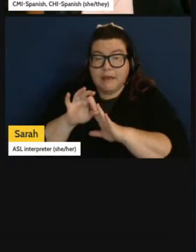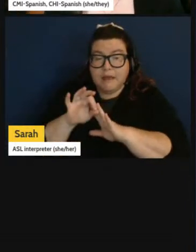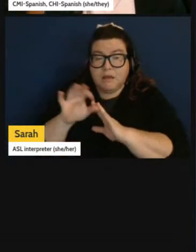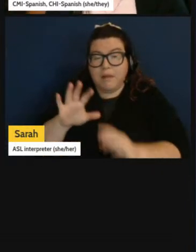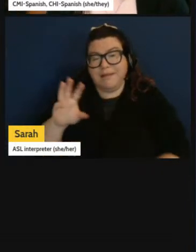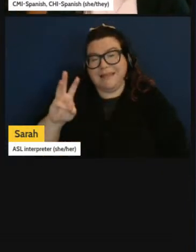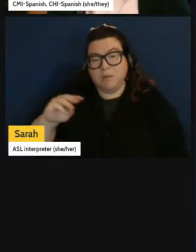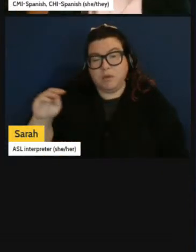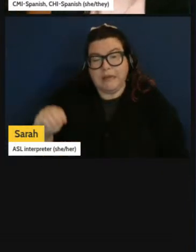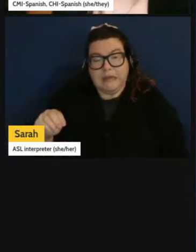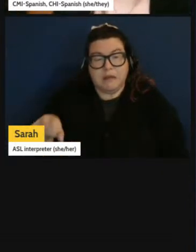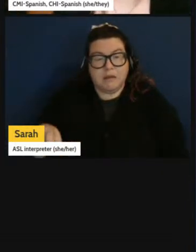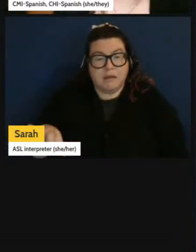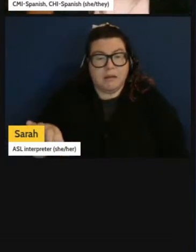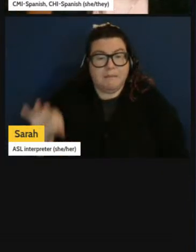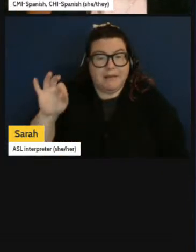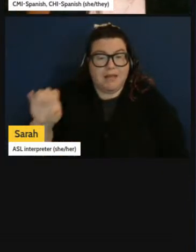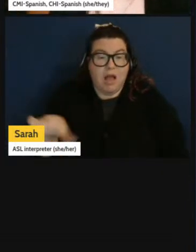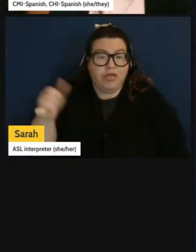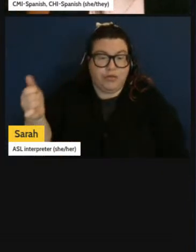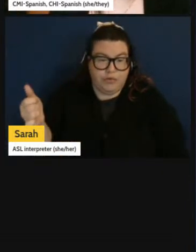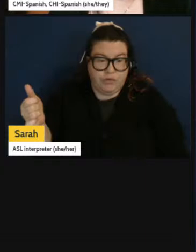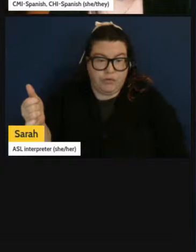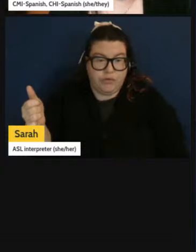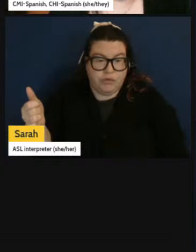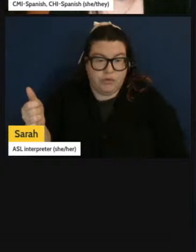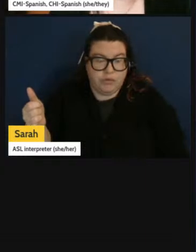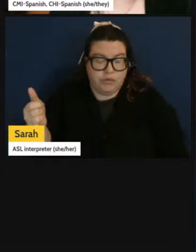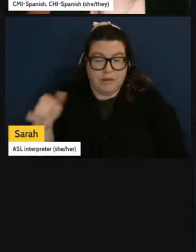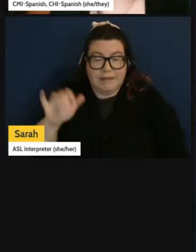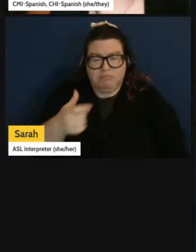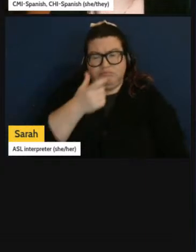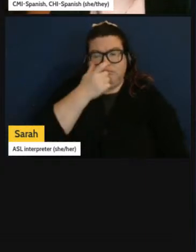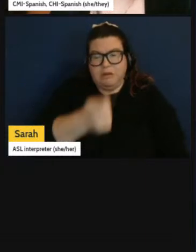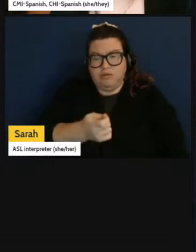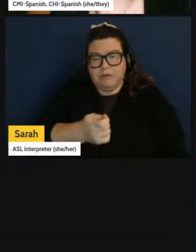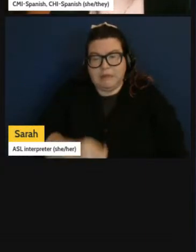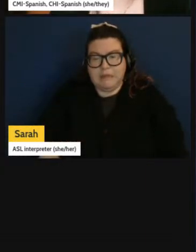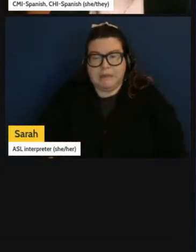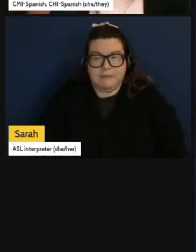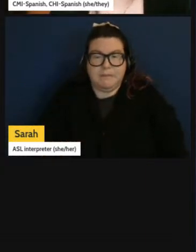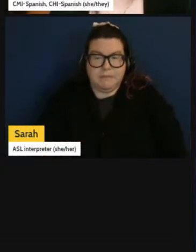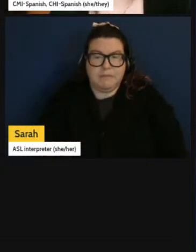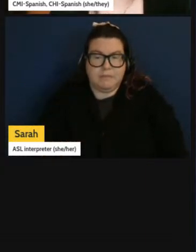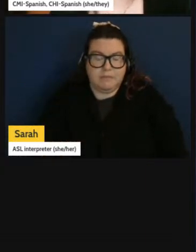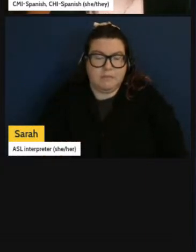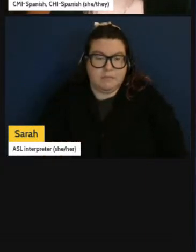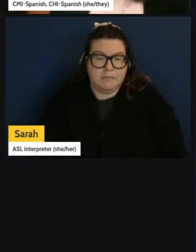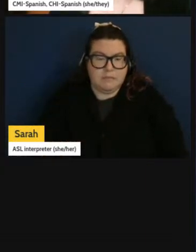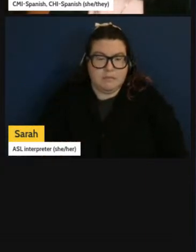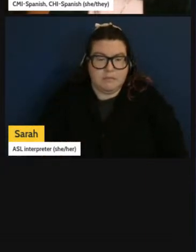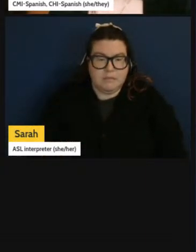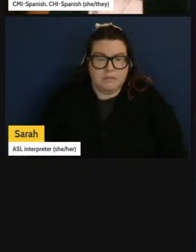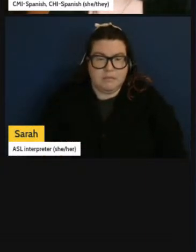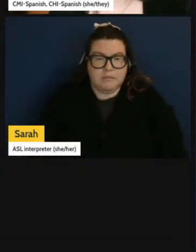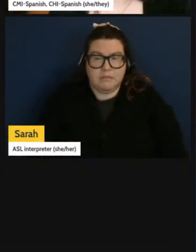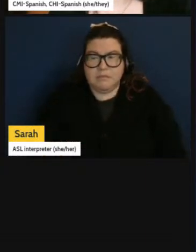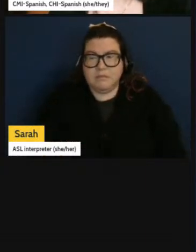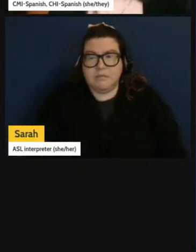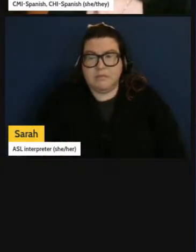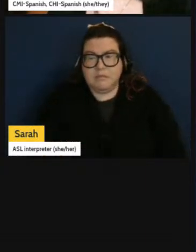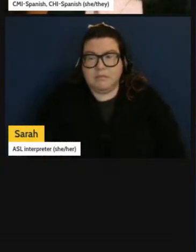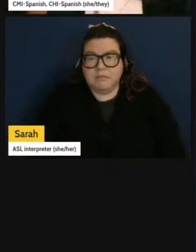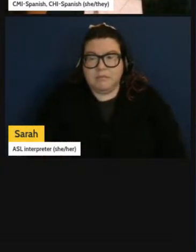6% of us have selected the other category. So that's really interesting. And that's actually very helpful for me as we start this. So